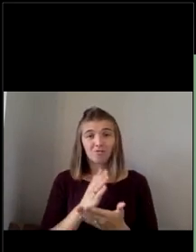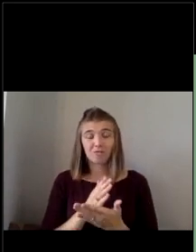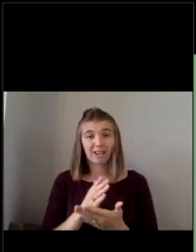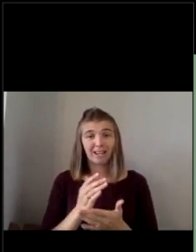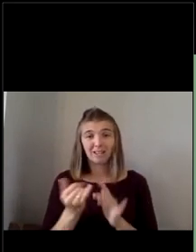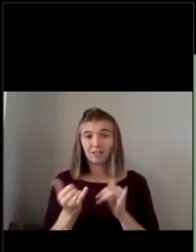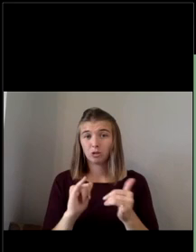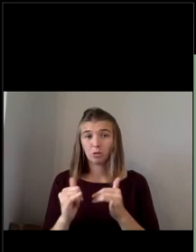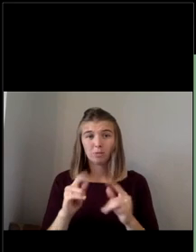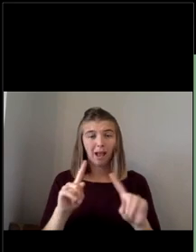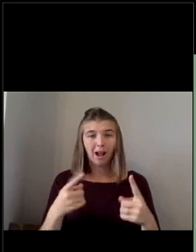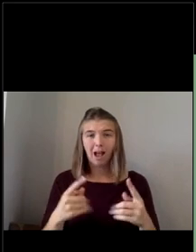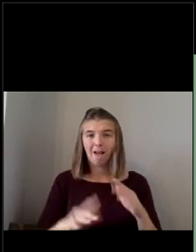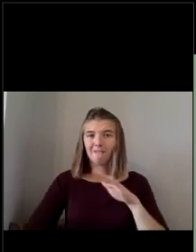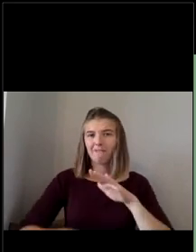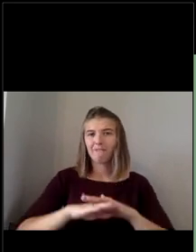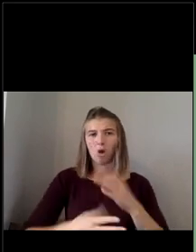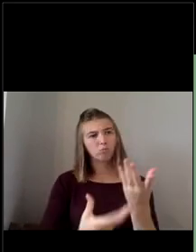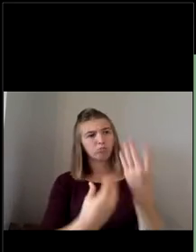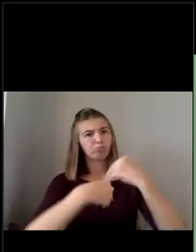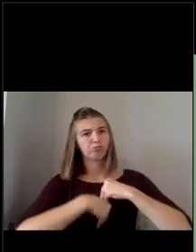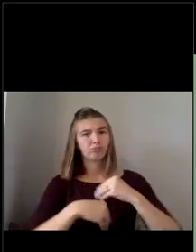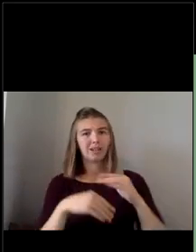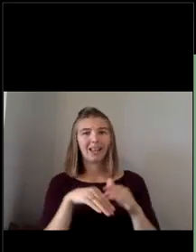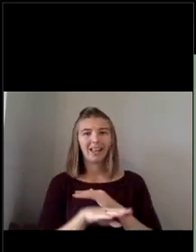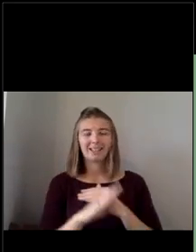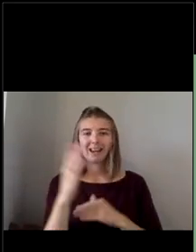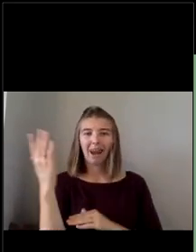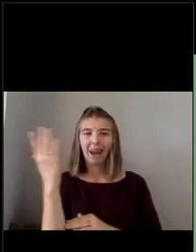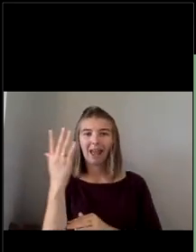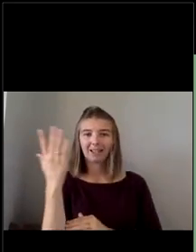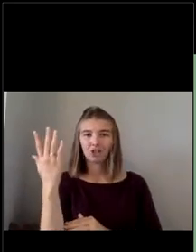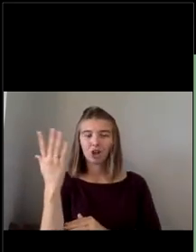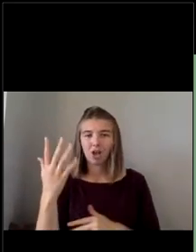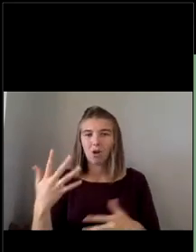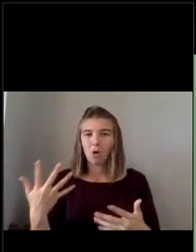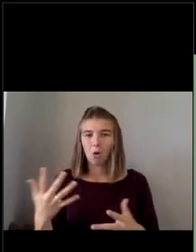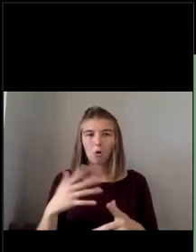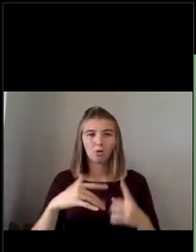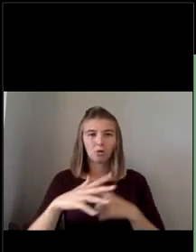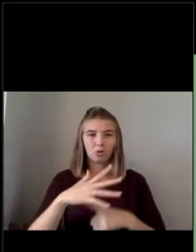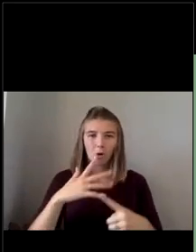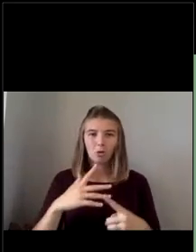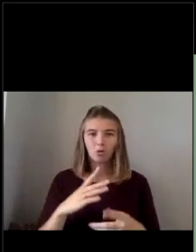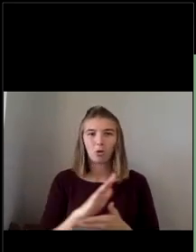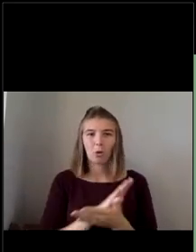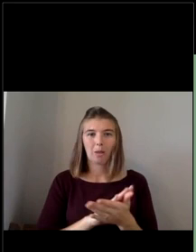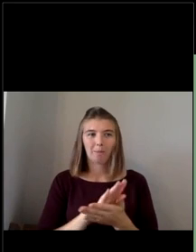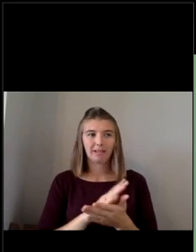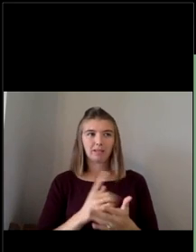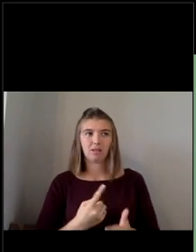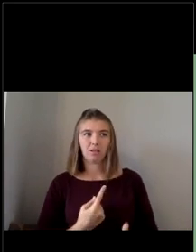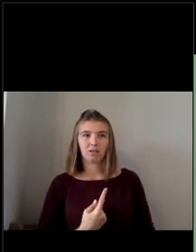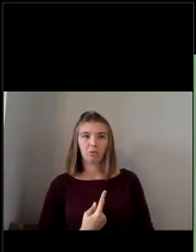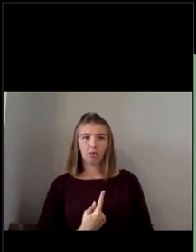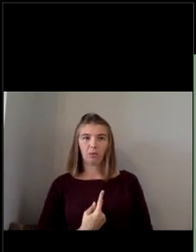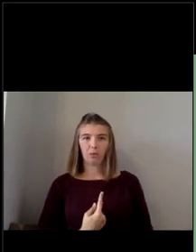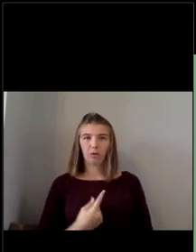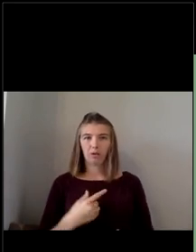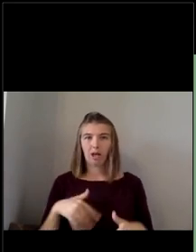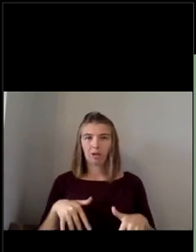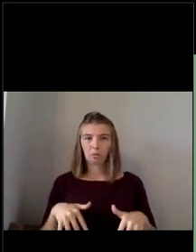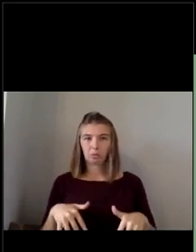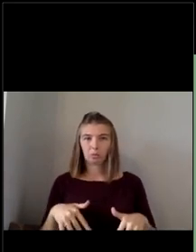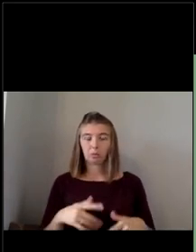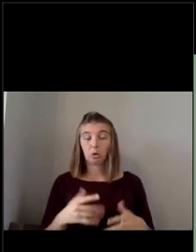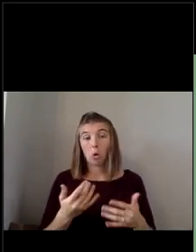that they are a part of. And they can often leave them isolated and also drained of their